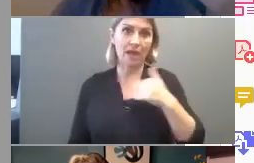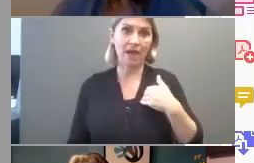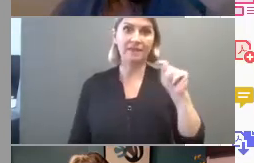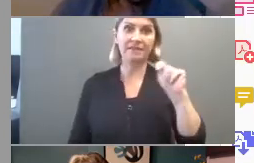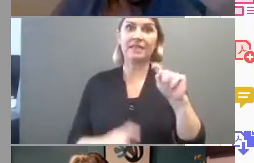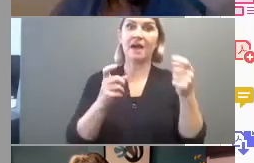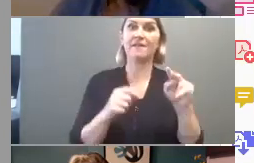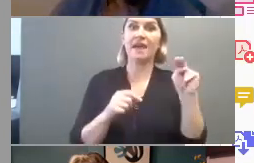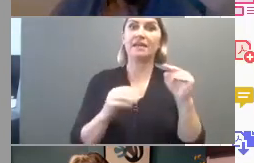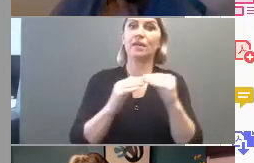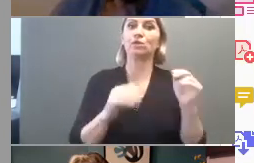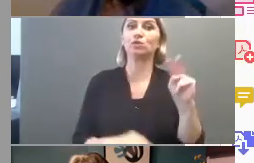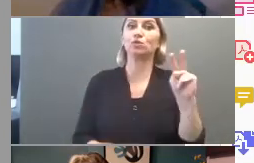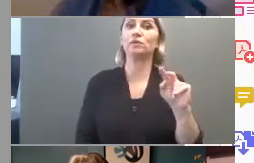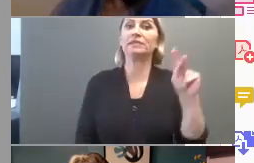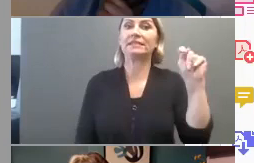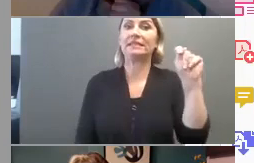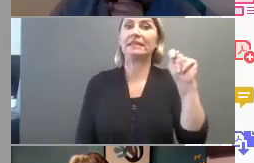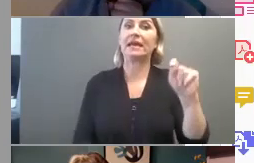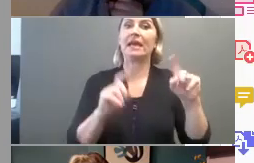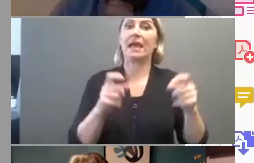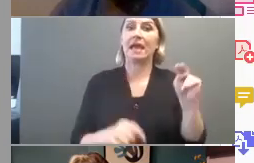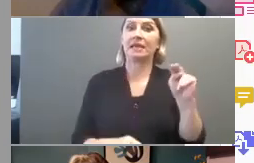n equals to 2t n by 2